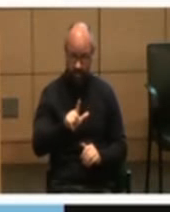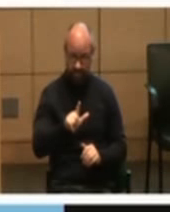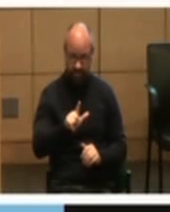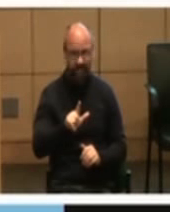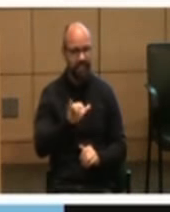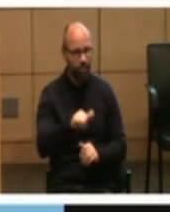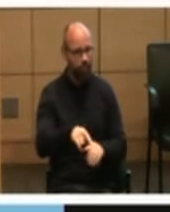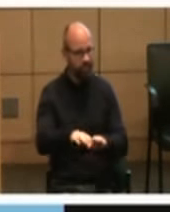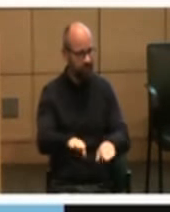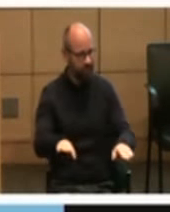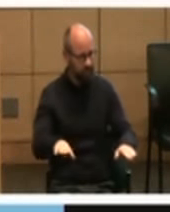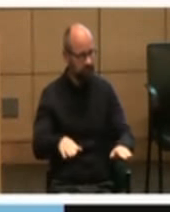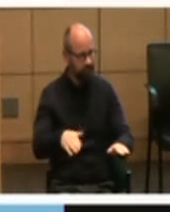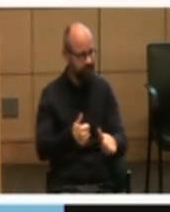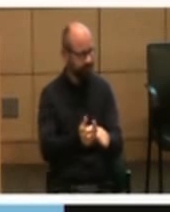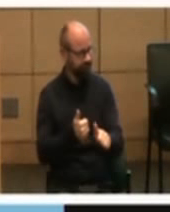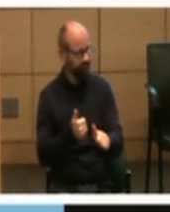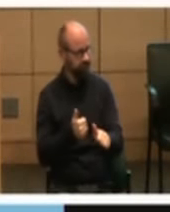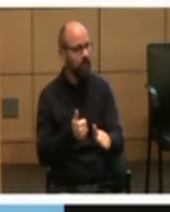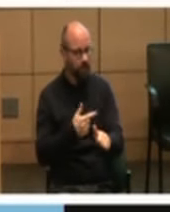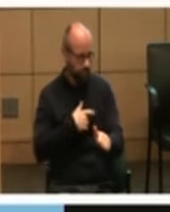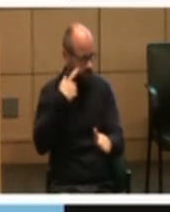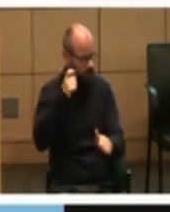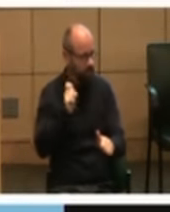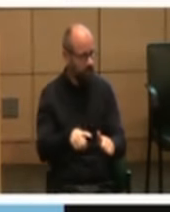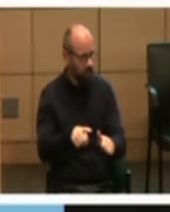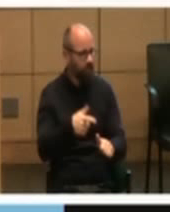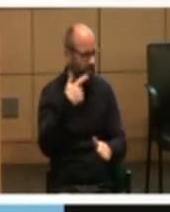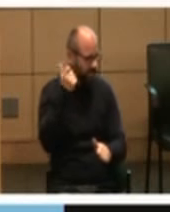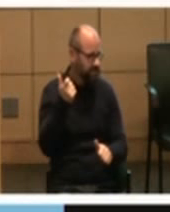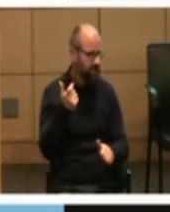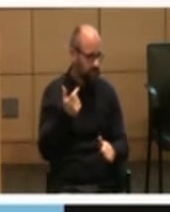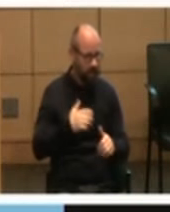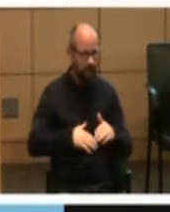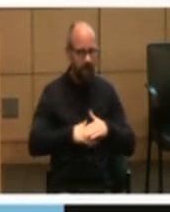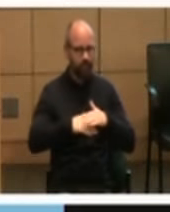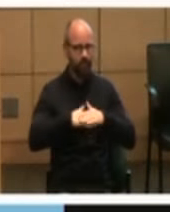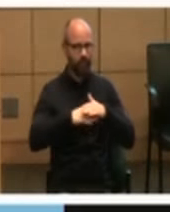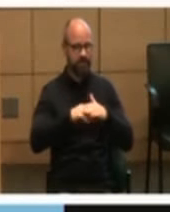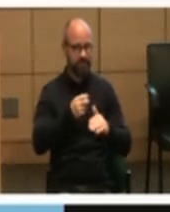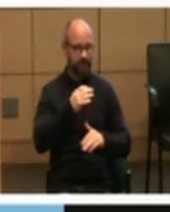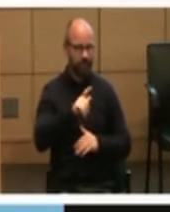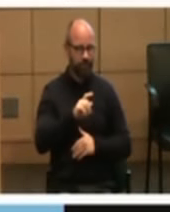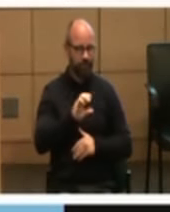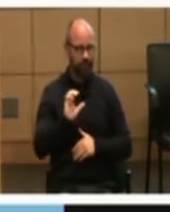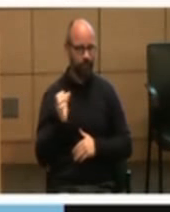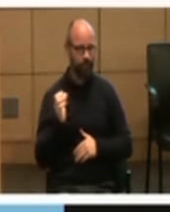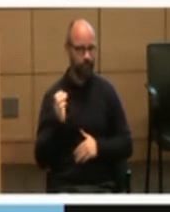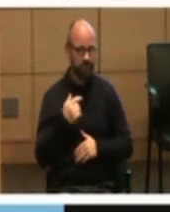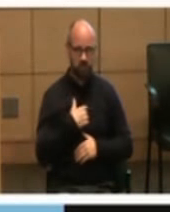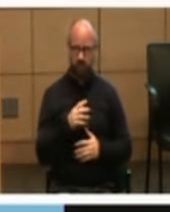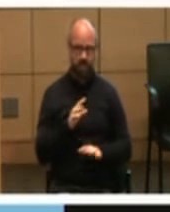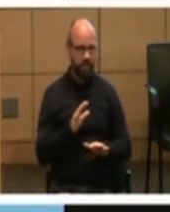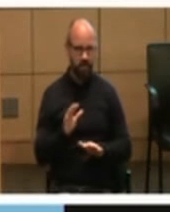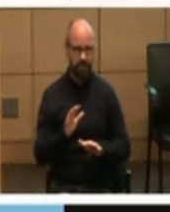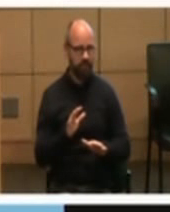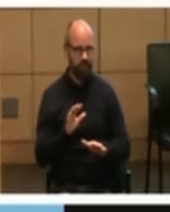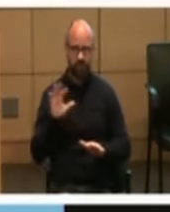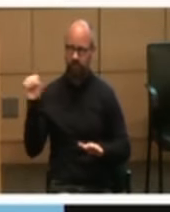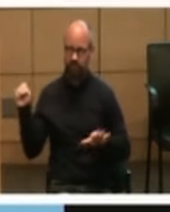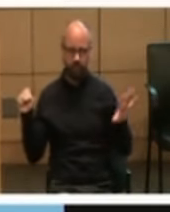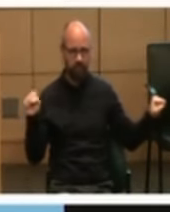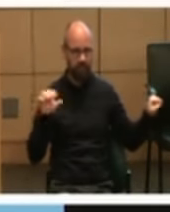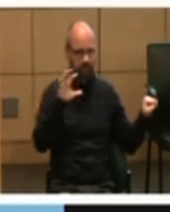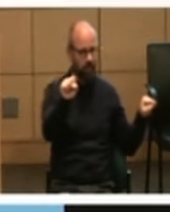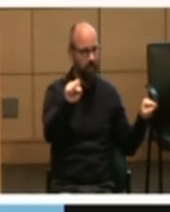we're assuming, to the lack of use of optimal spatial cues that Dr. Leibold discussed this morning. So we would expect that that